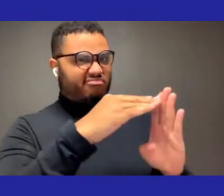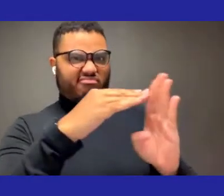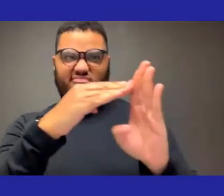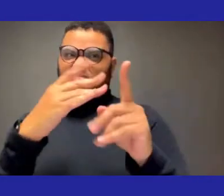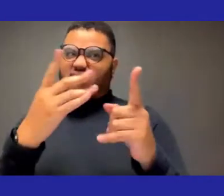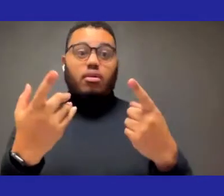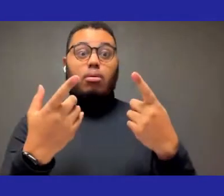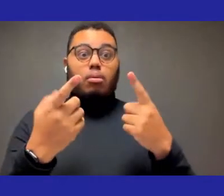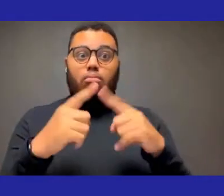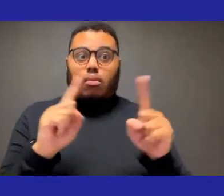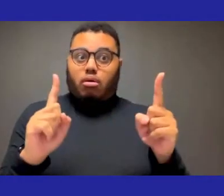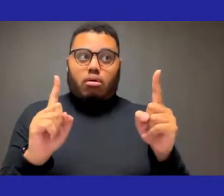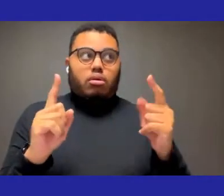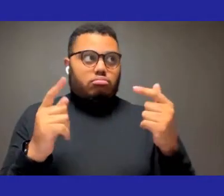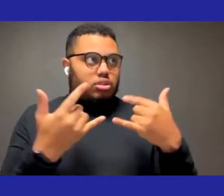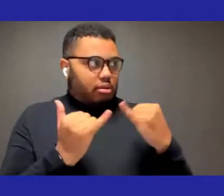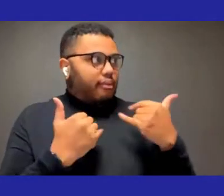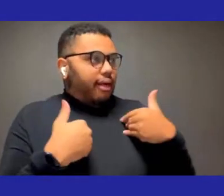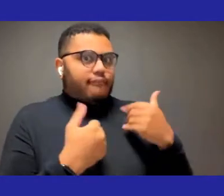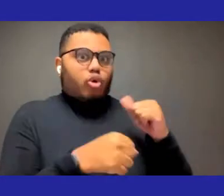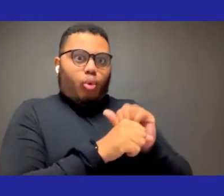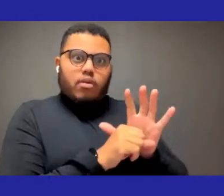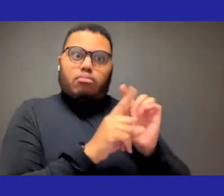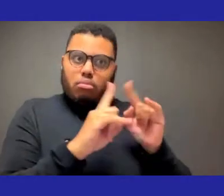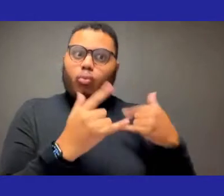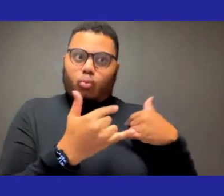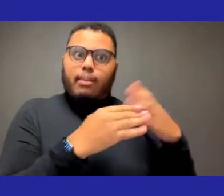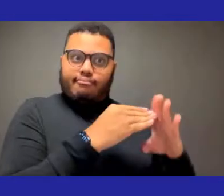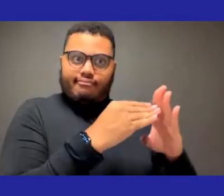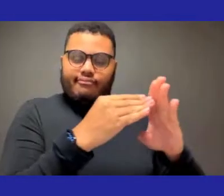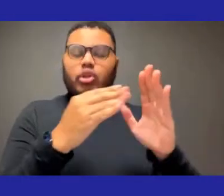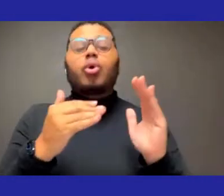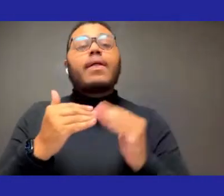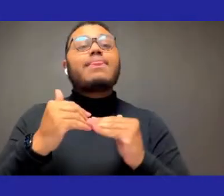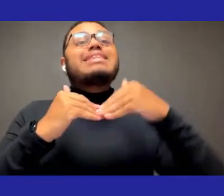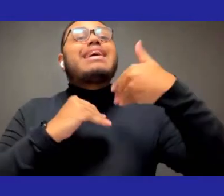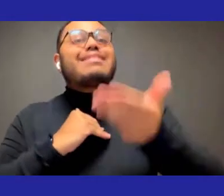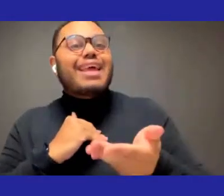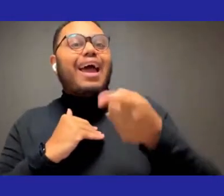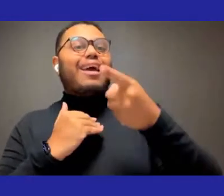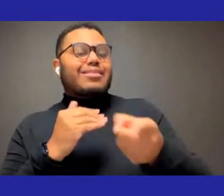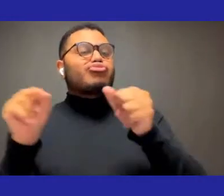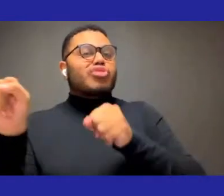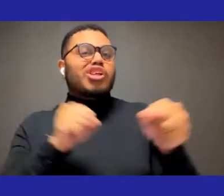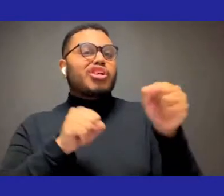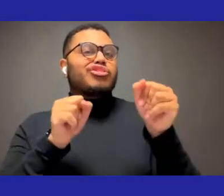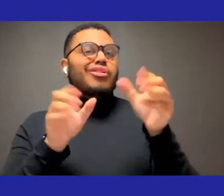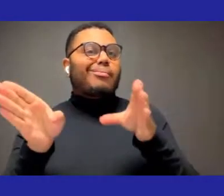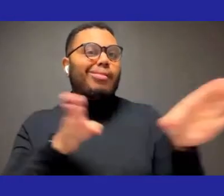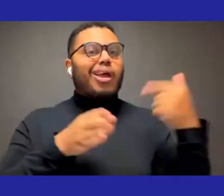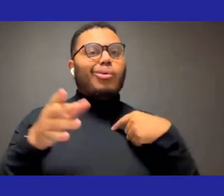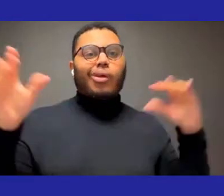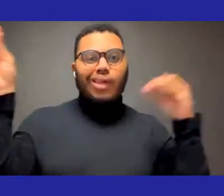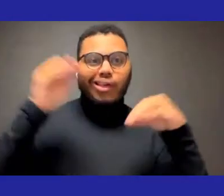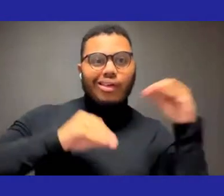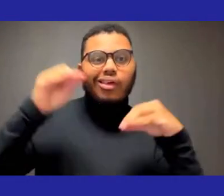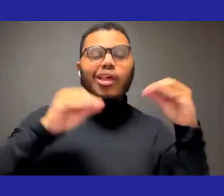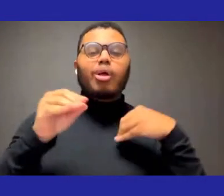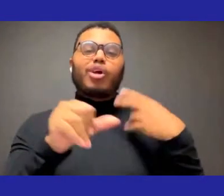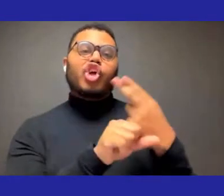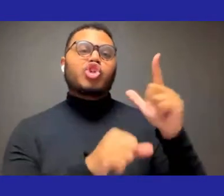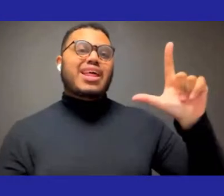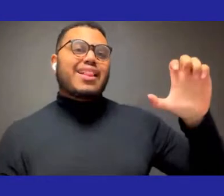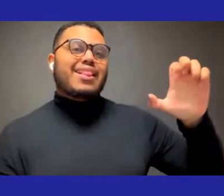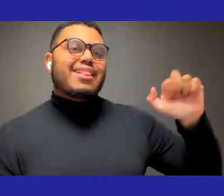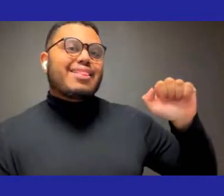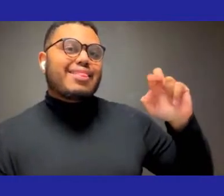So we're so proud of ourselves. So with this next strategic plan that we just put together, we use lean methodology, so Hoshin Connery,